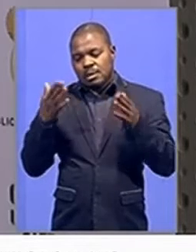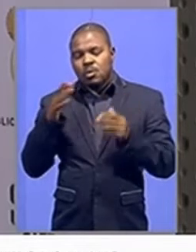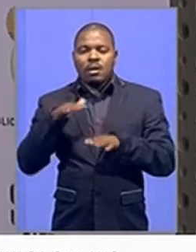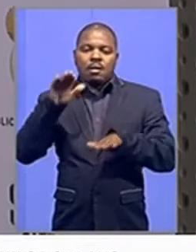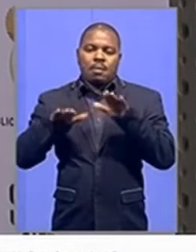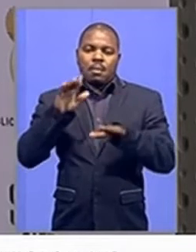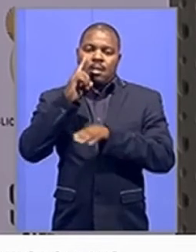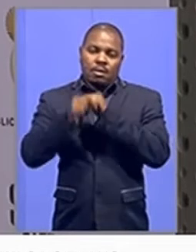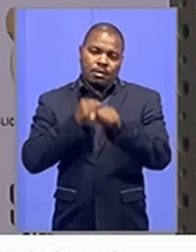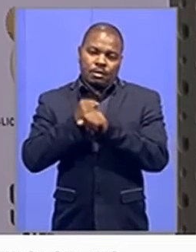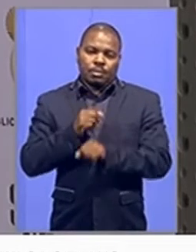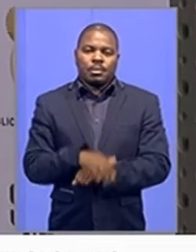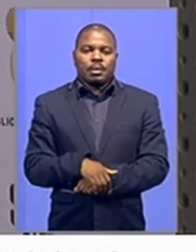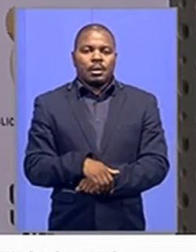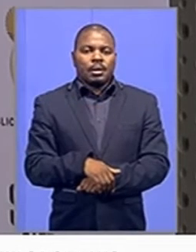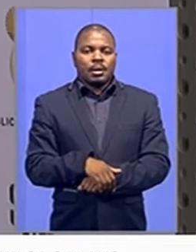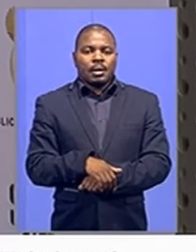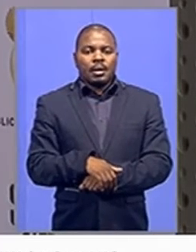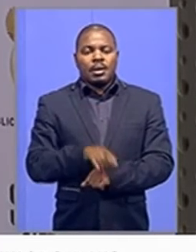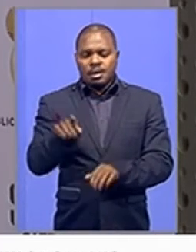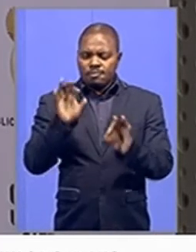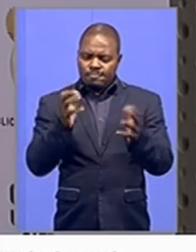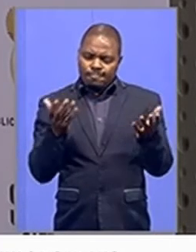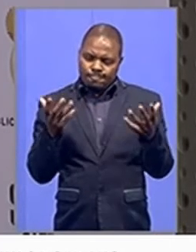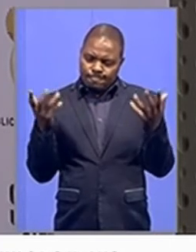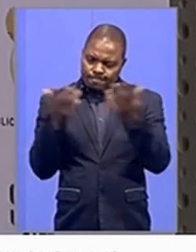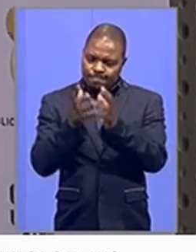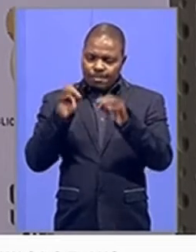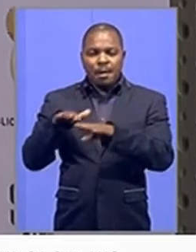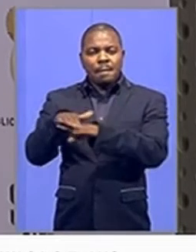next year. This aligns well with the release of the Basic